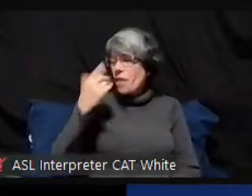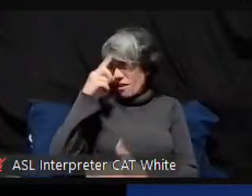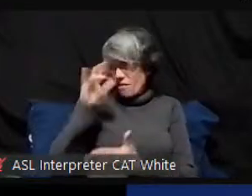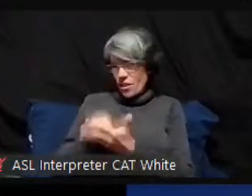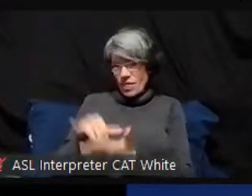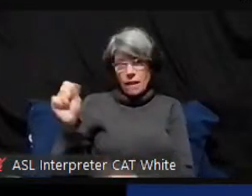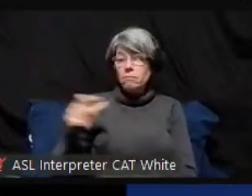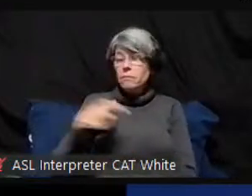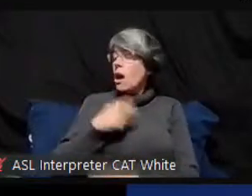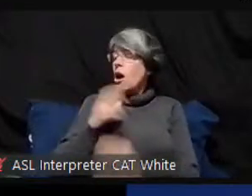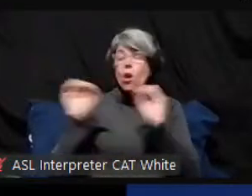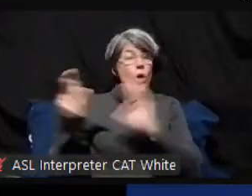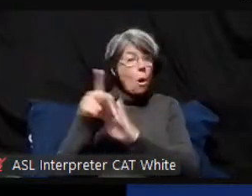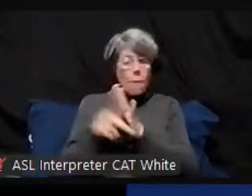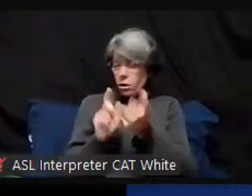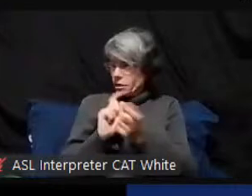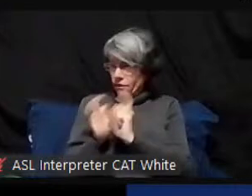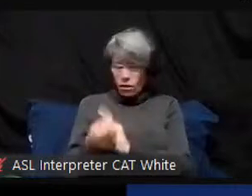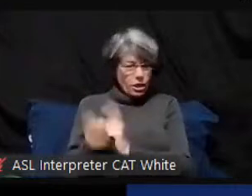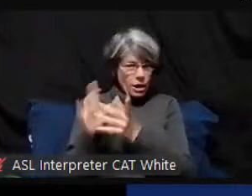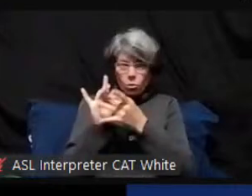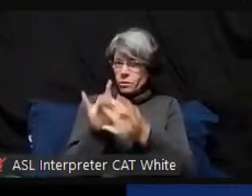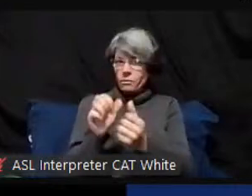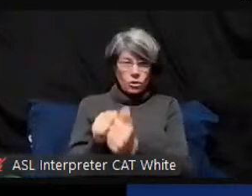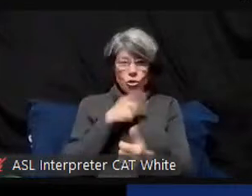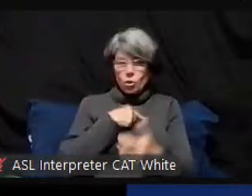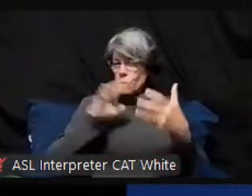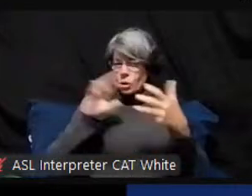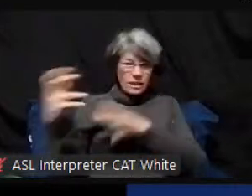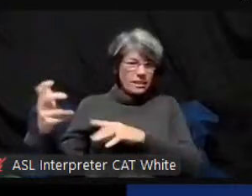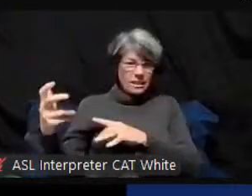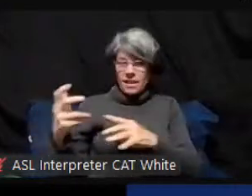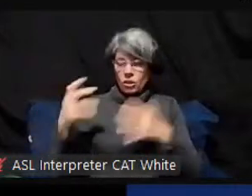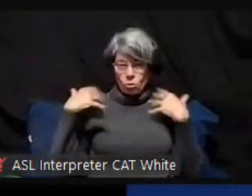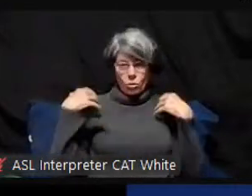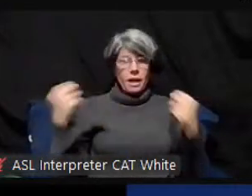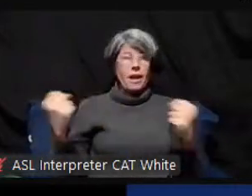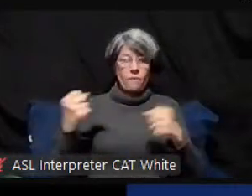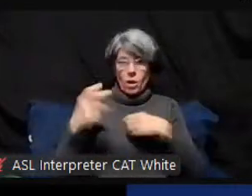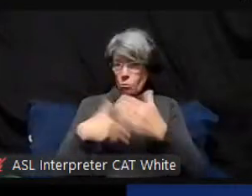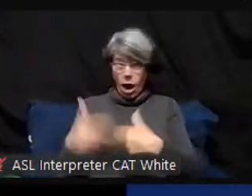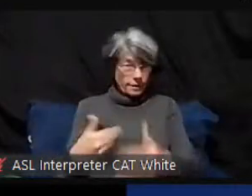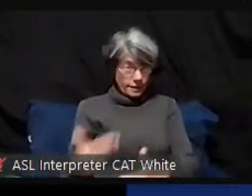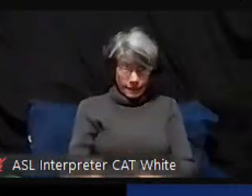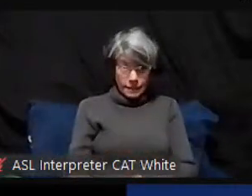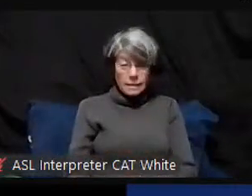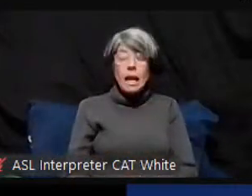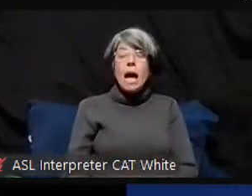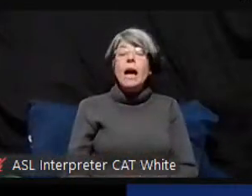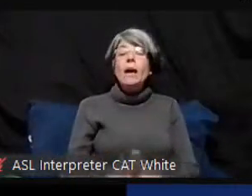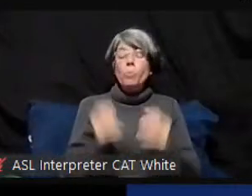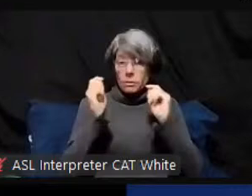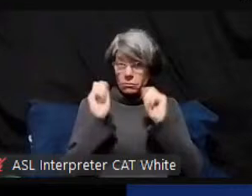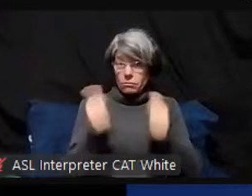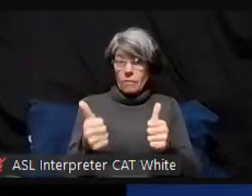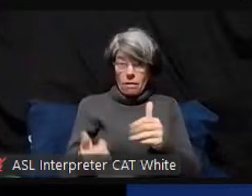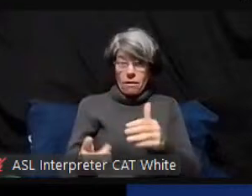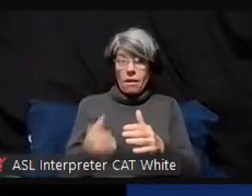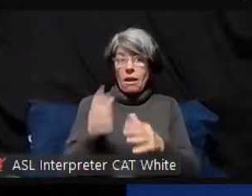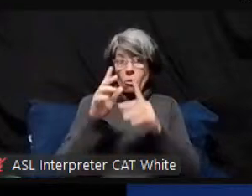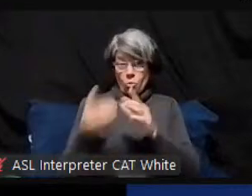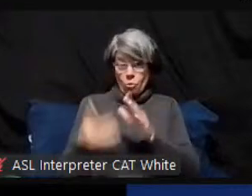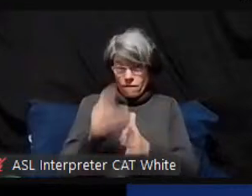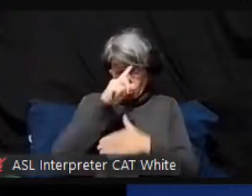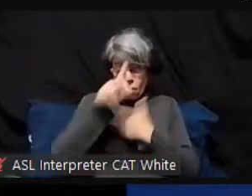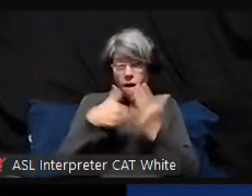No policies have changed with respect to disaster recovery project processing. Planning is expediting the review of all disaster